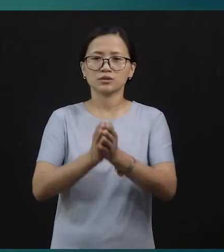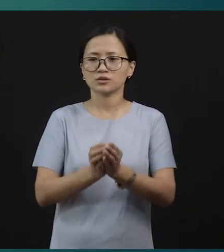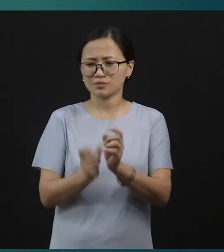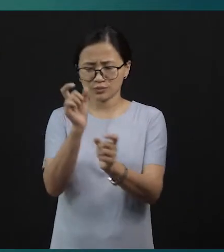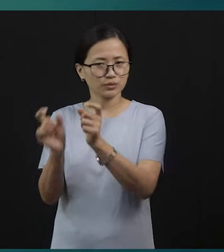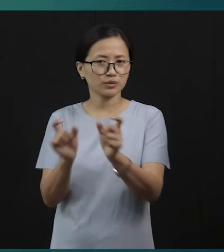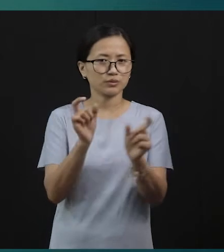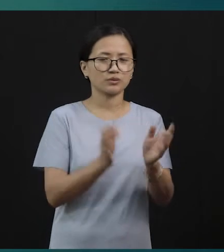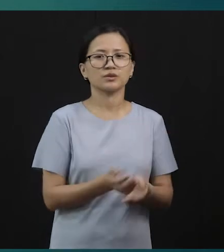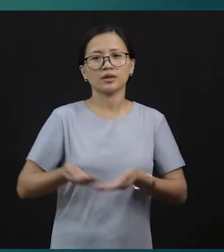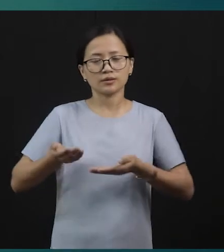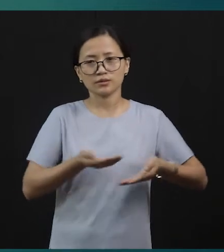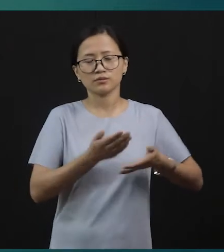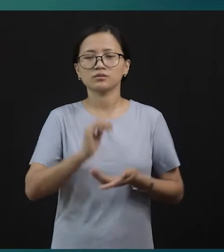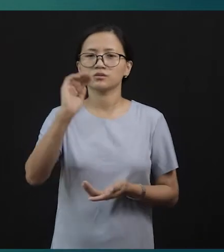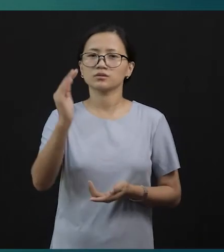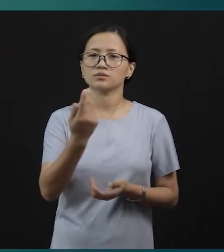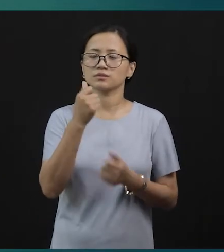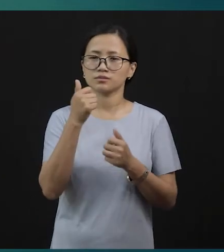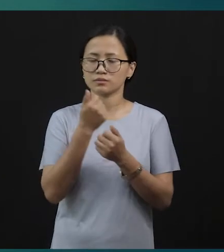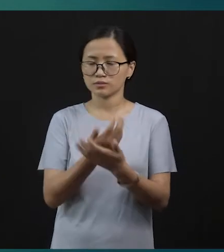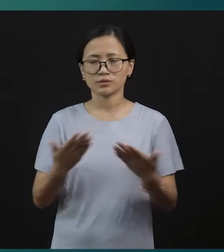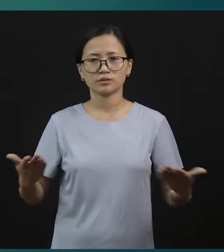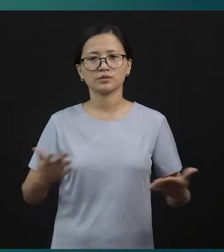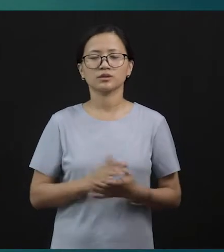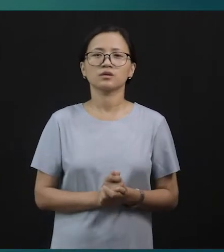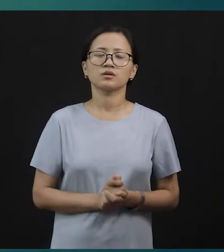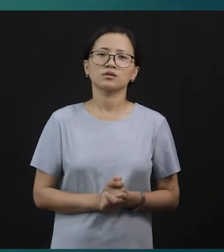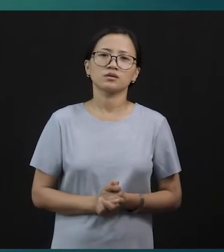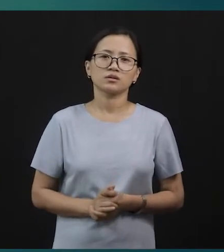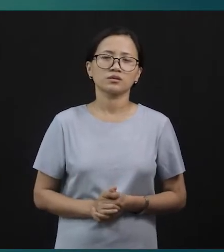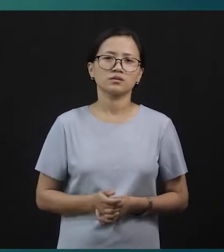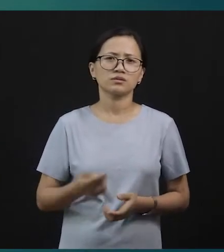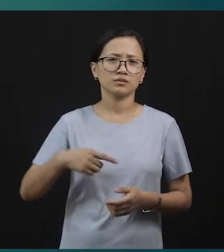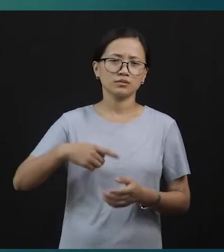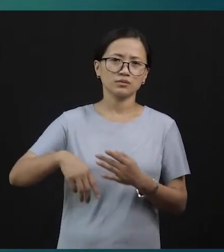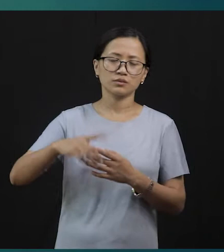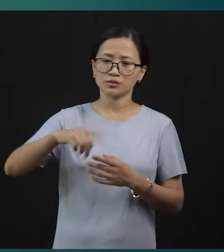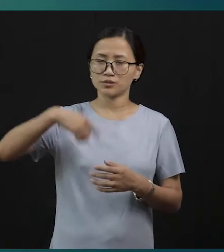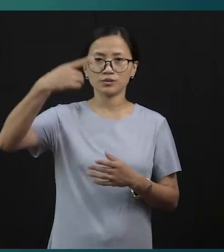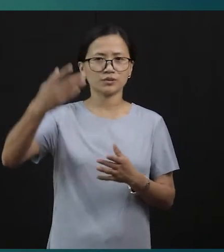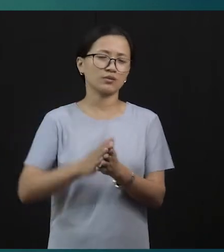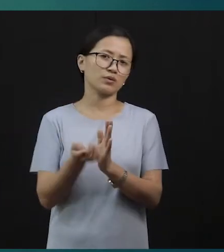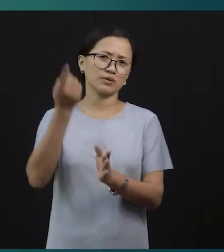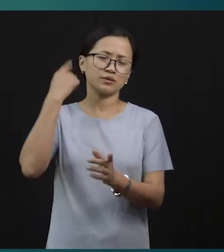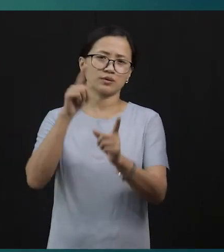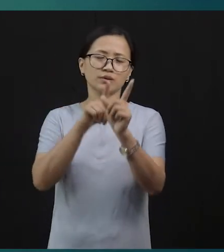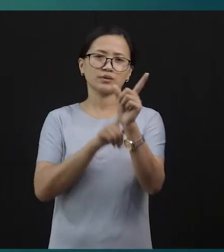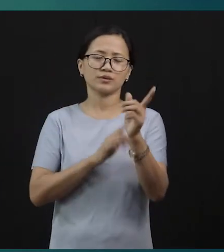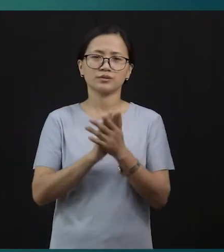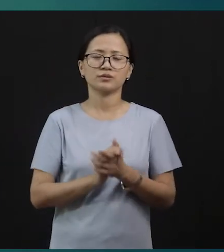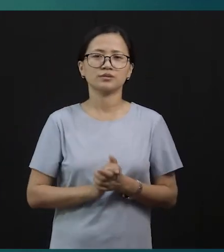there. They will be carrying something, okay? So those things got spoiled. A year later, you can look at